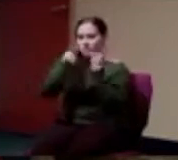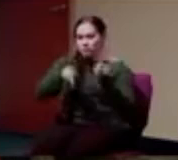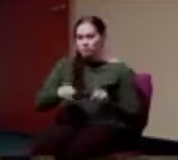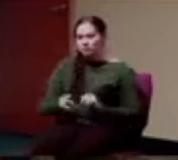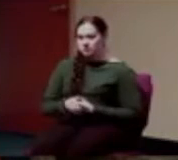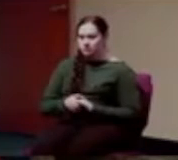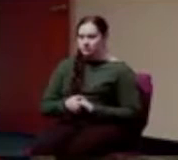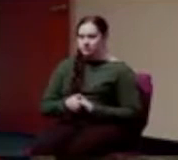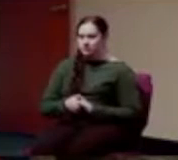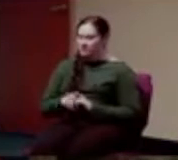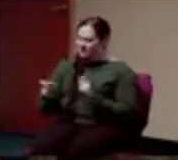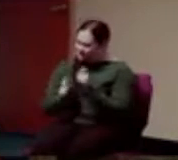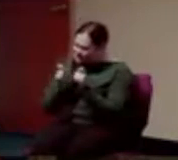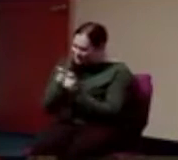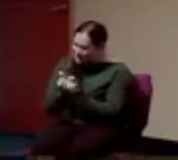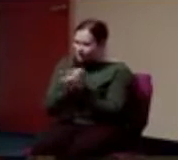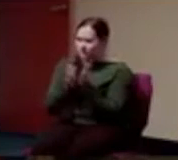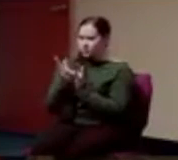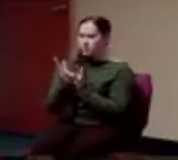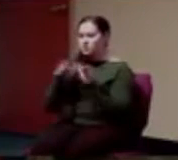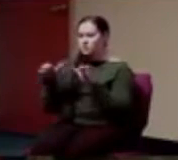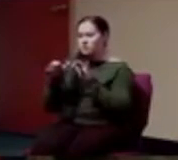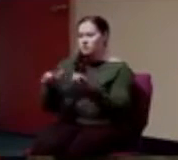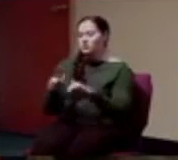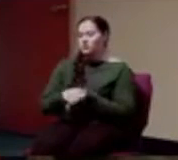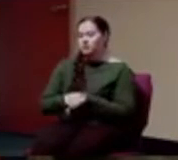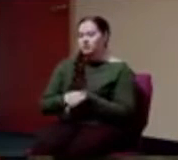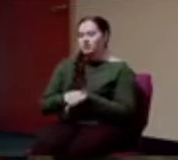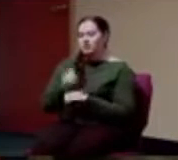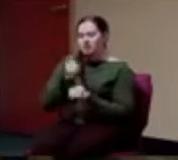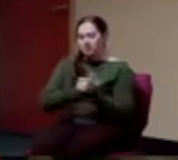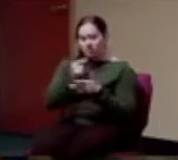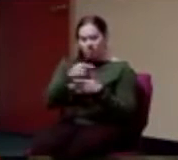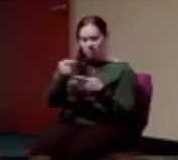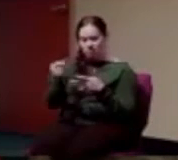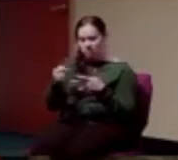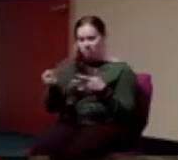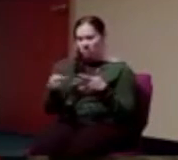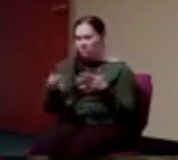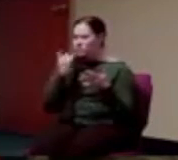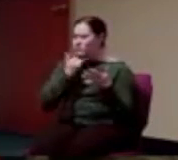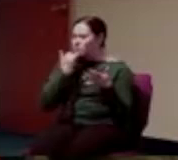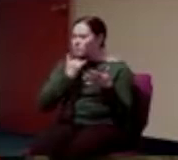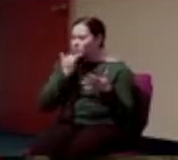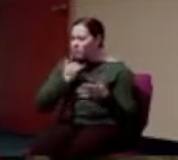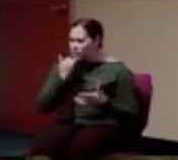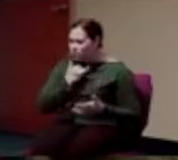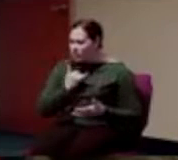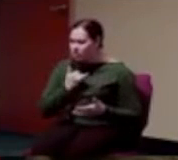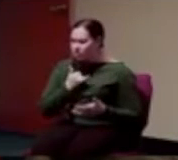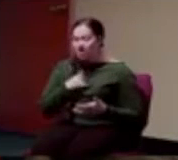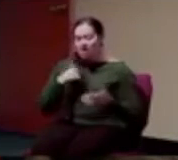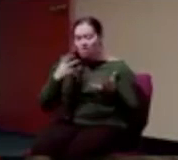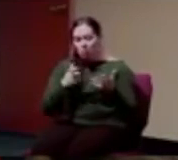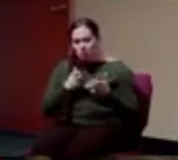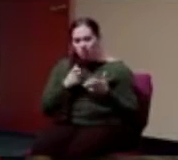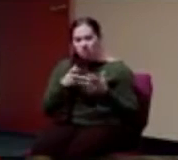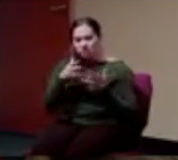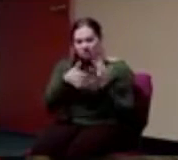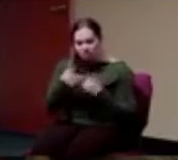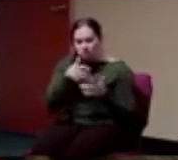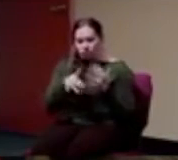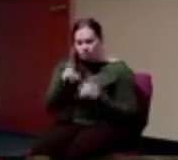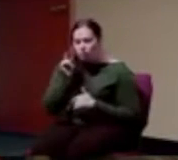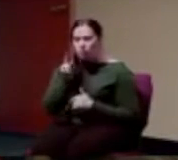doing. He wasn't calling him down so he could tell him all the things that he did wrong. He said, I want to come over to your house because I want to get to know you. I want to show